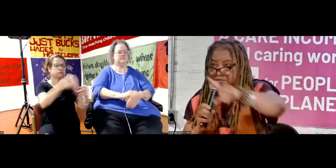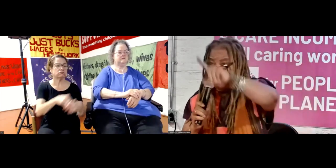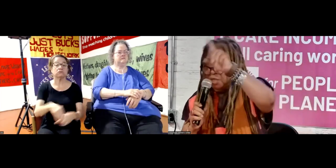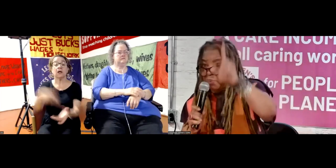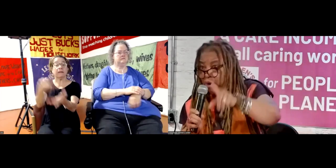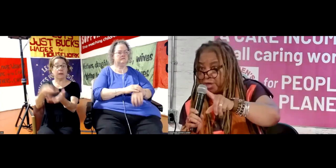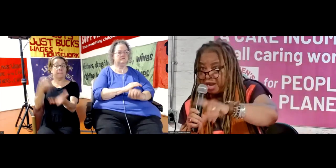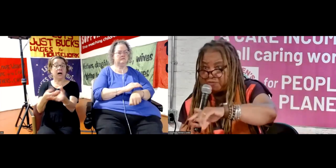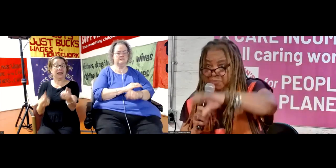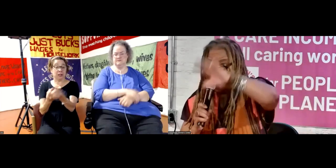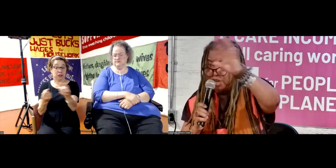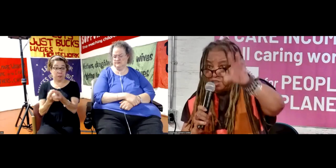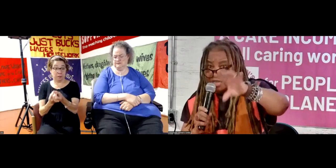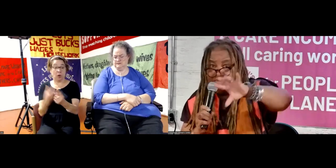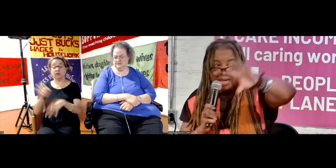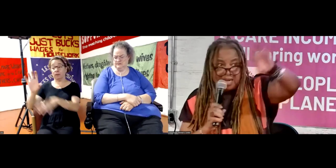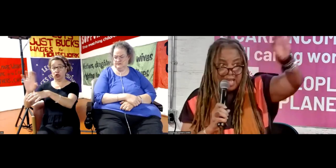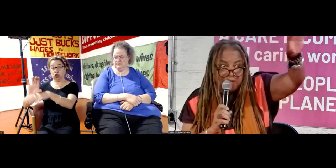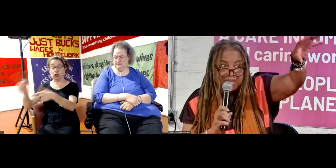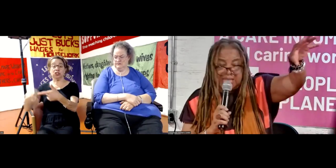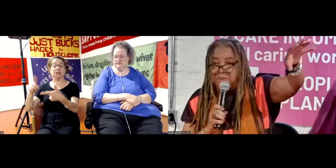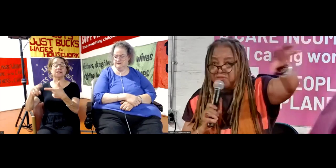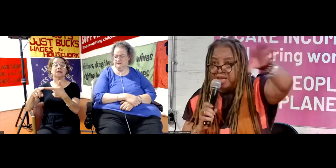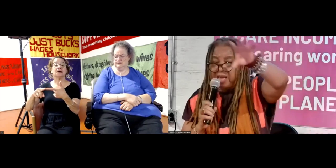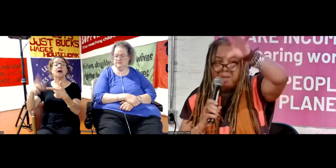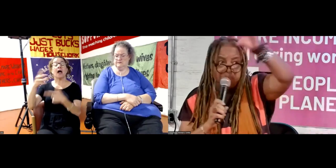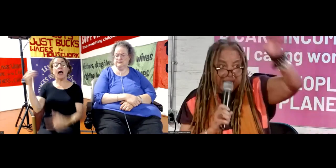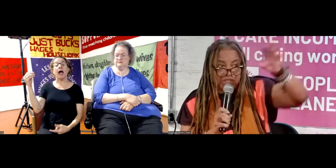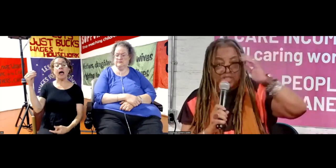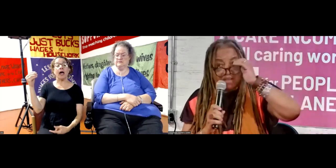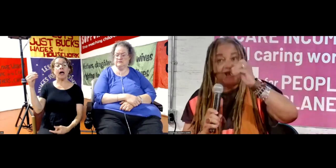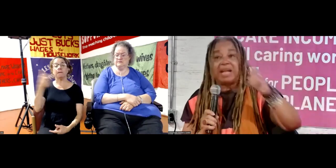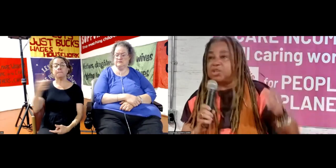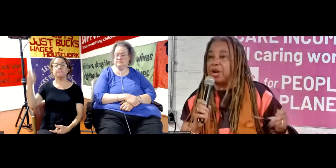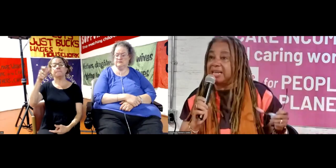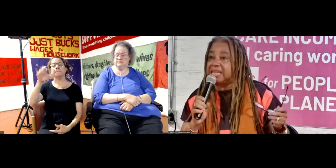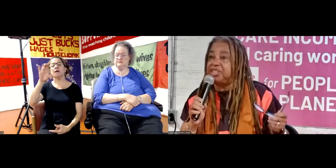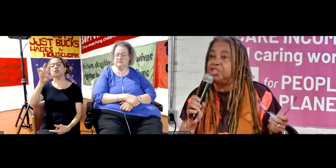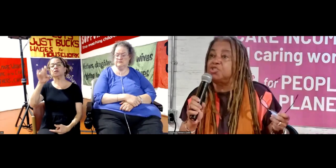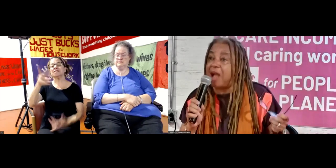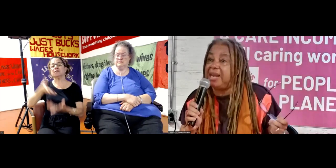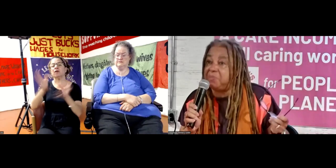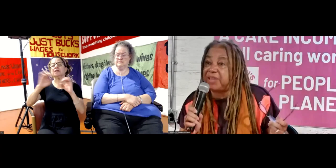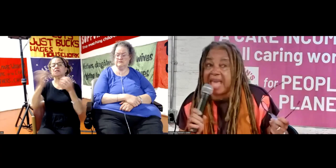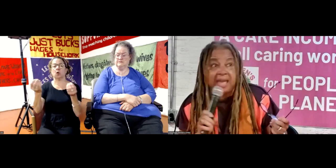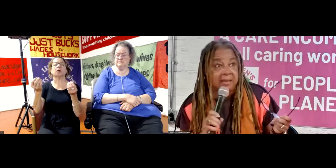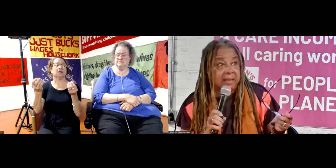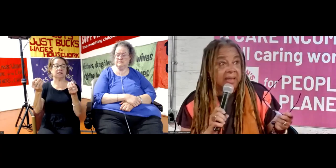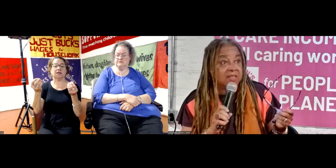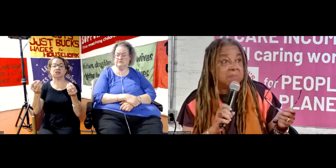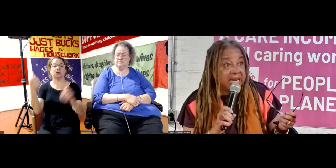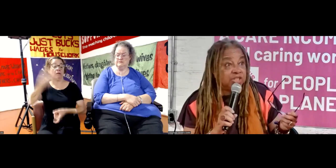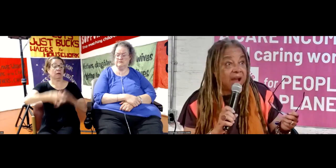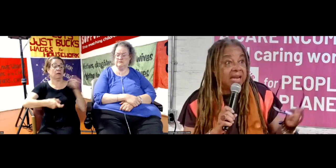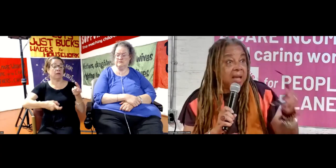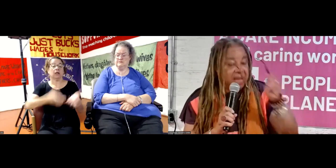a lot of the support from the churches and even some of the major civil rights organizations dried up for King.